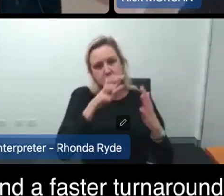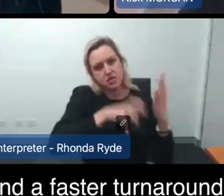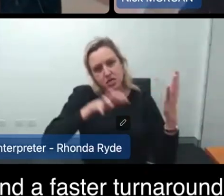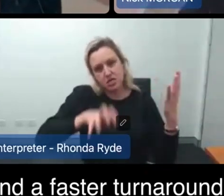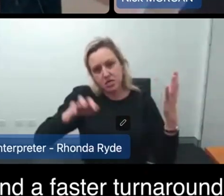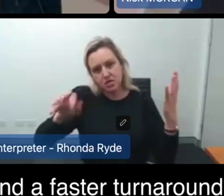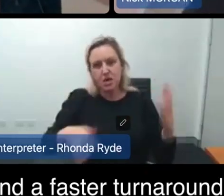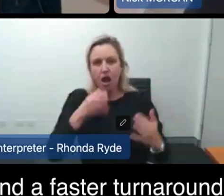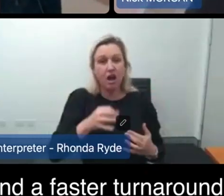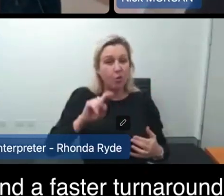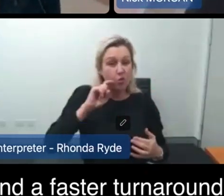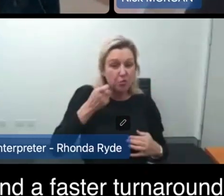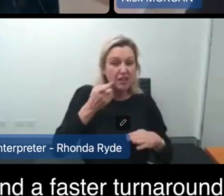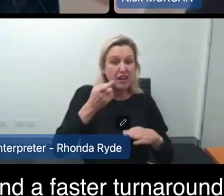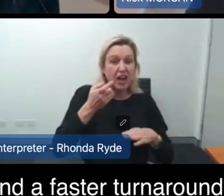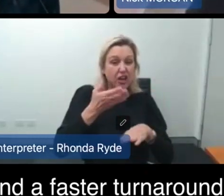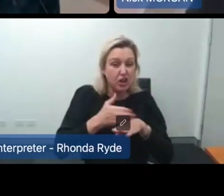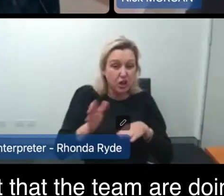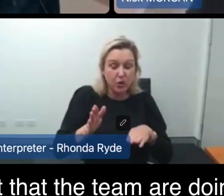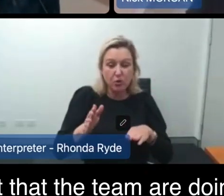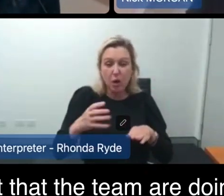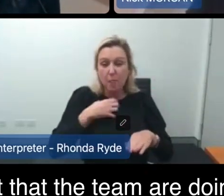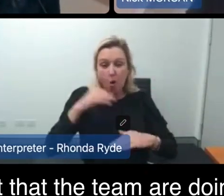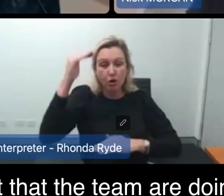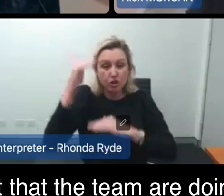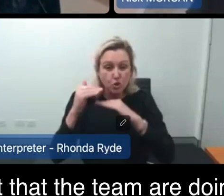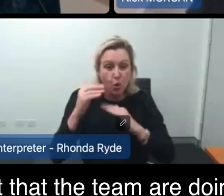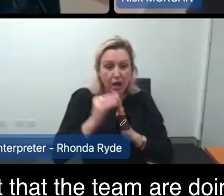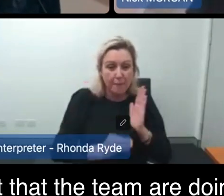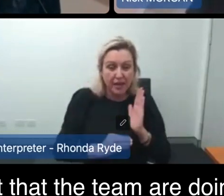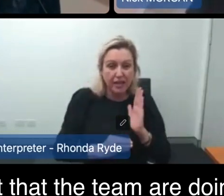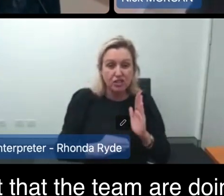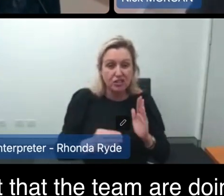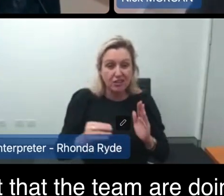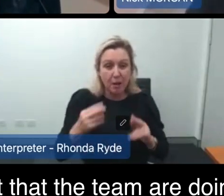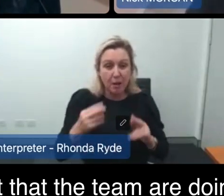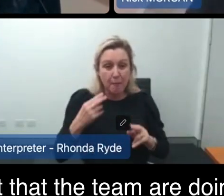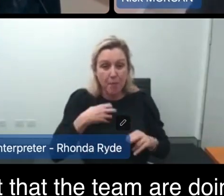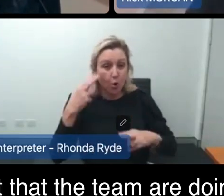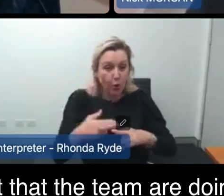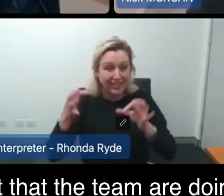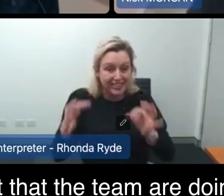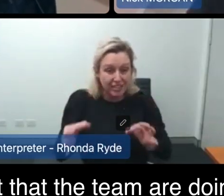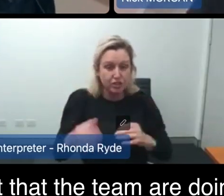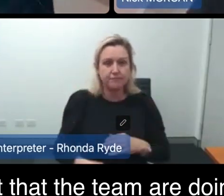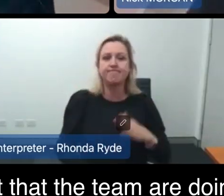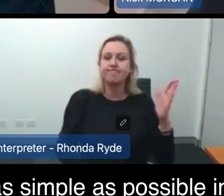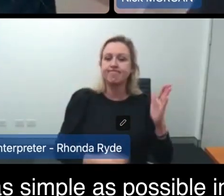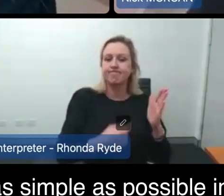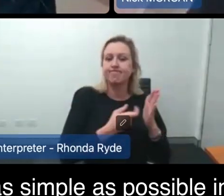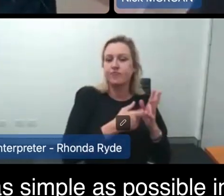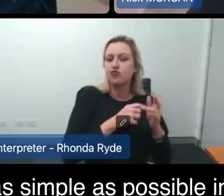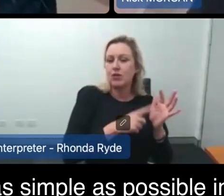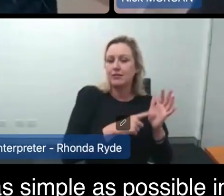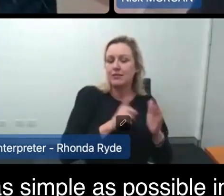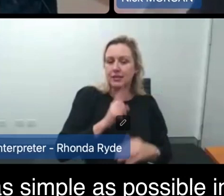application process and a faster turnaround. Yep. So the work at the moment that the team are doing is trying